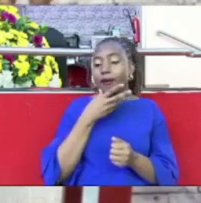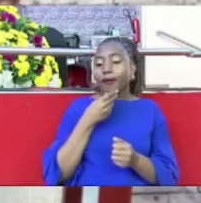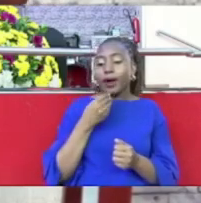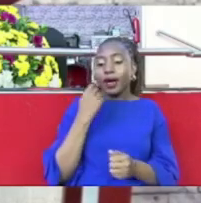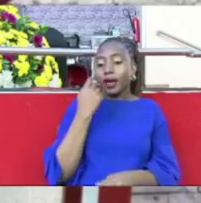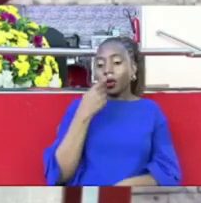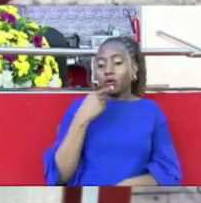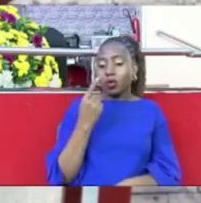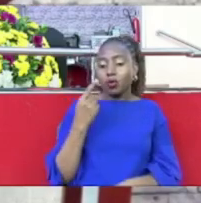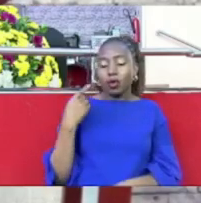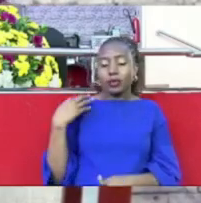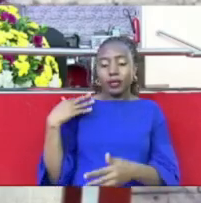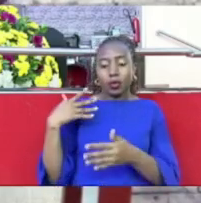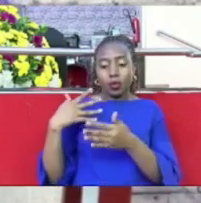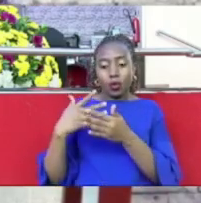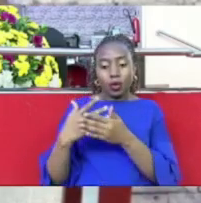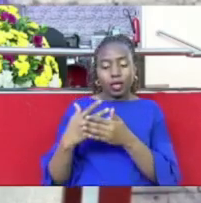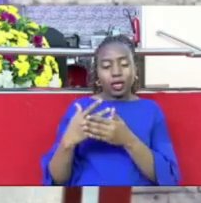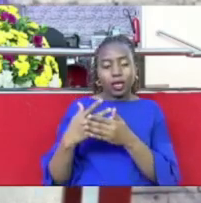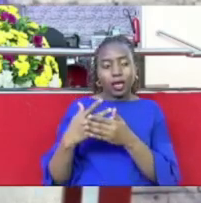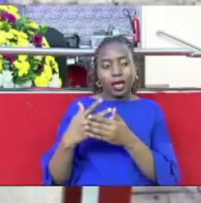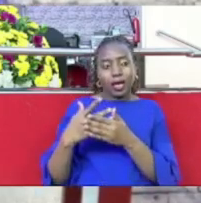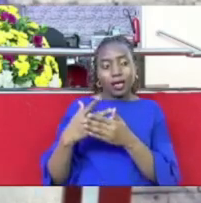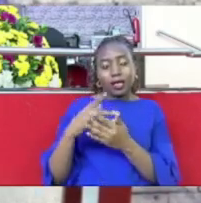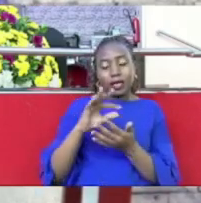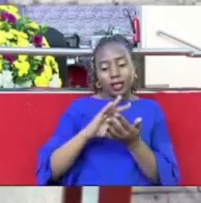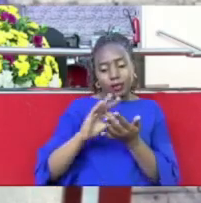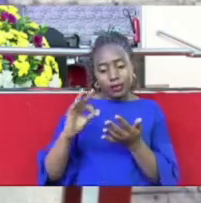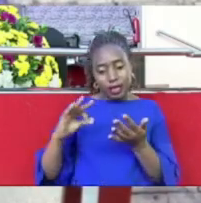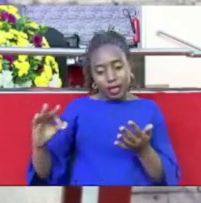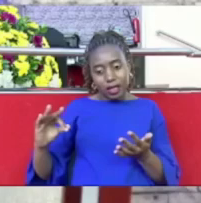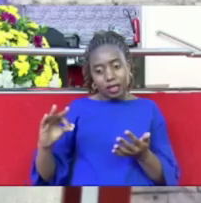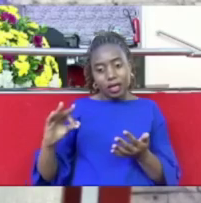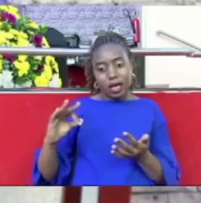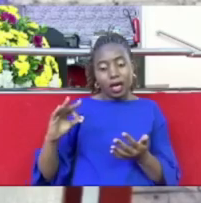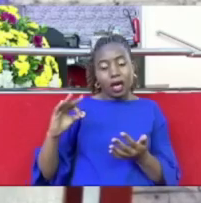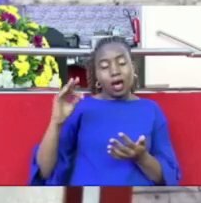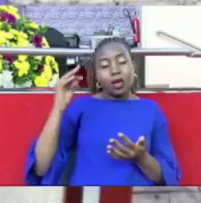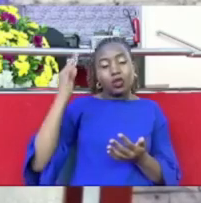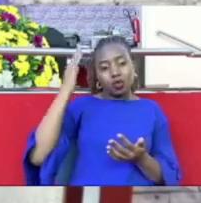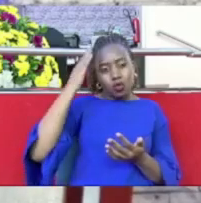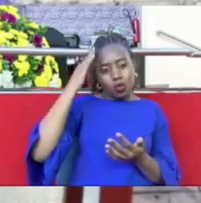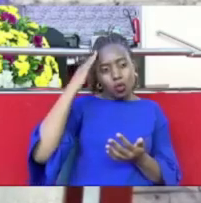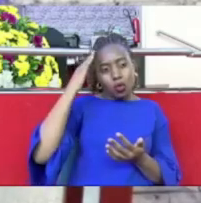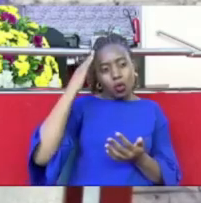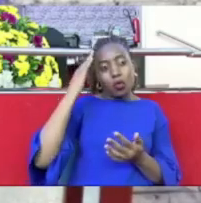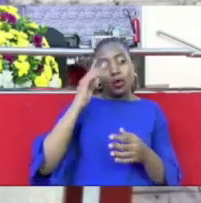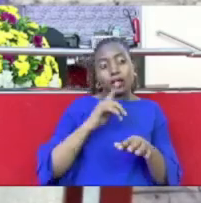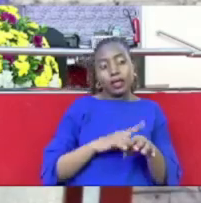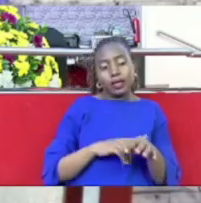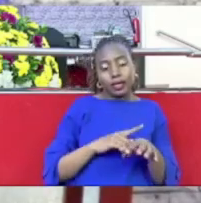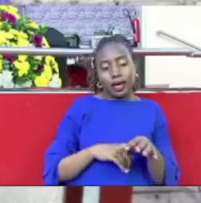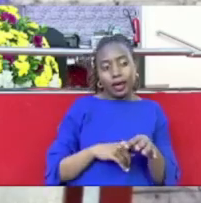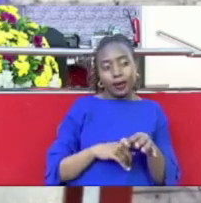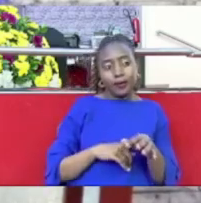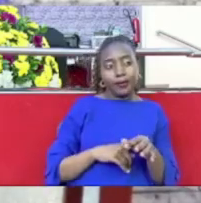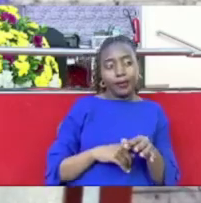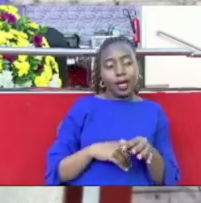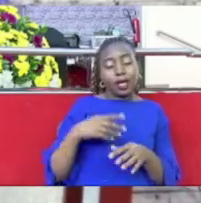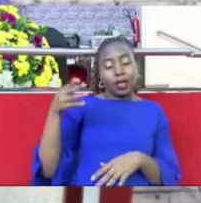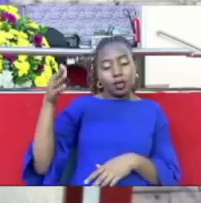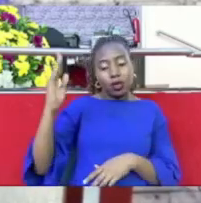na mtu ambaye amekuwa akitembea katika roho, to know the Kairos time, ajue wakati wa Kairos, where God wants to use him or